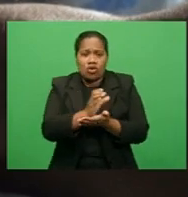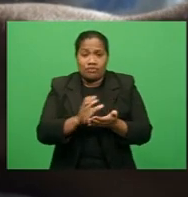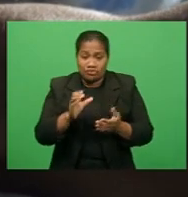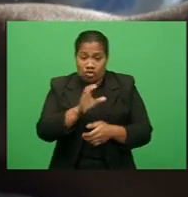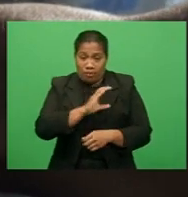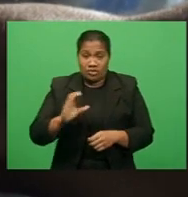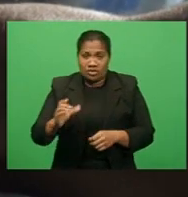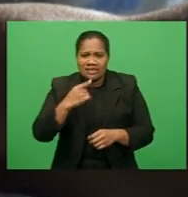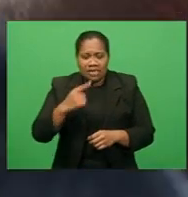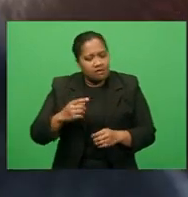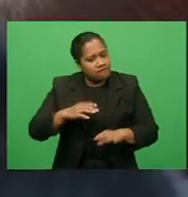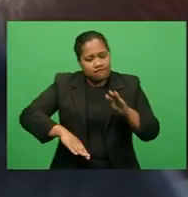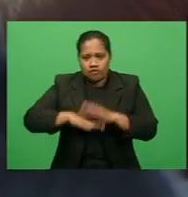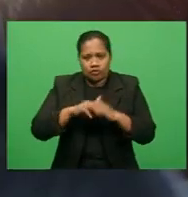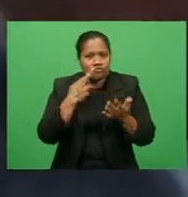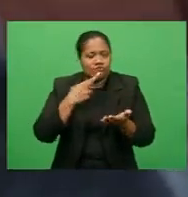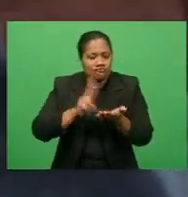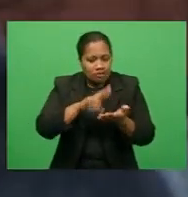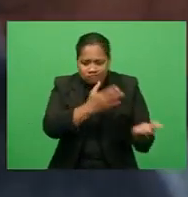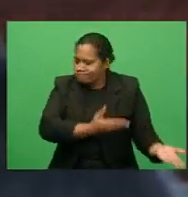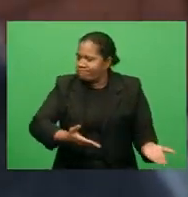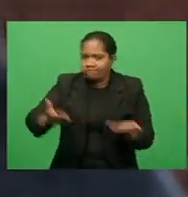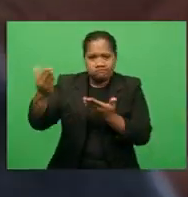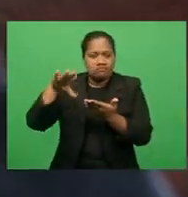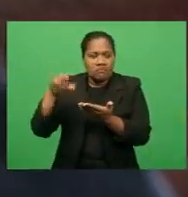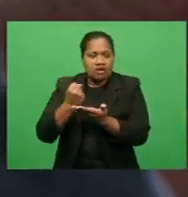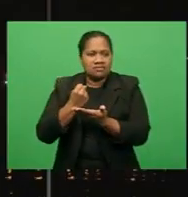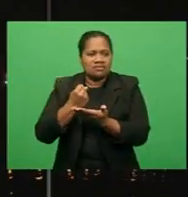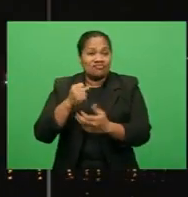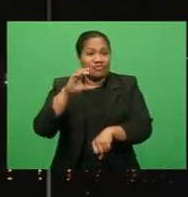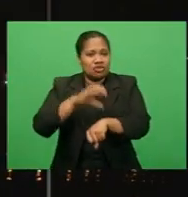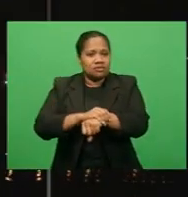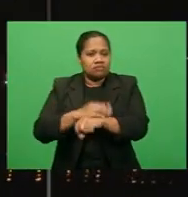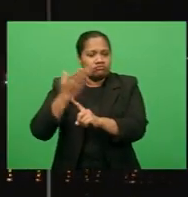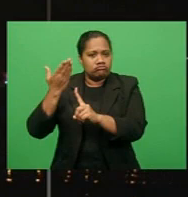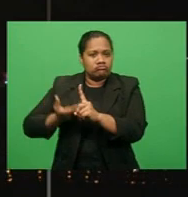be submitted to him. Kelly Vathala, FBC News.